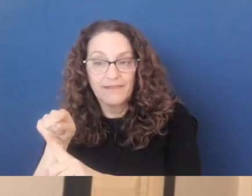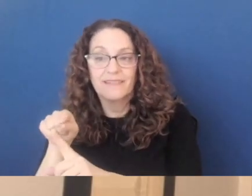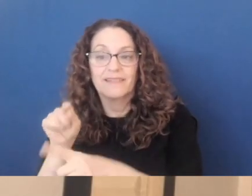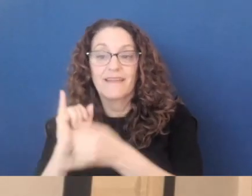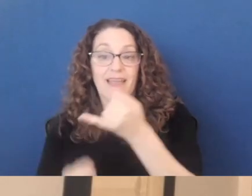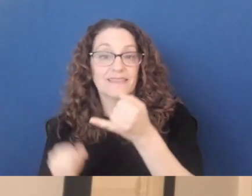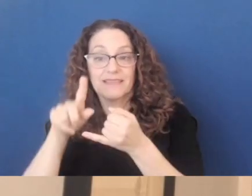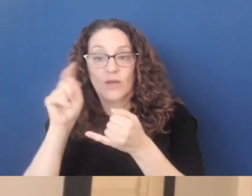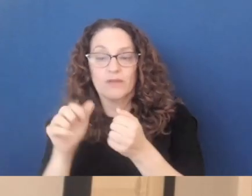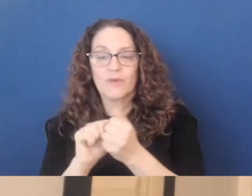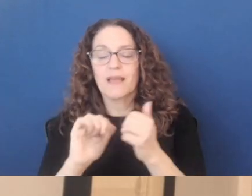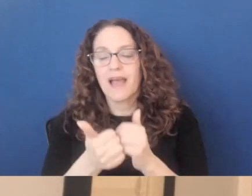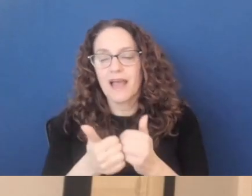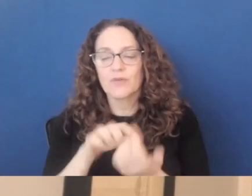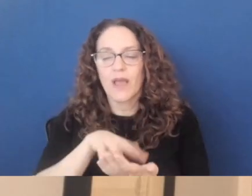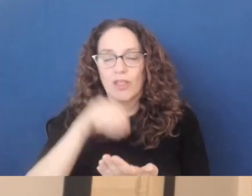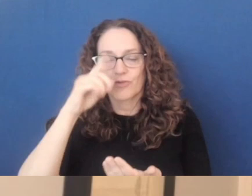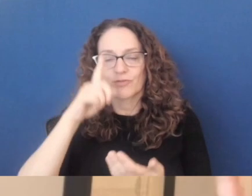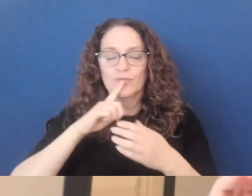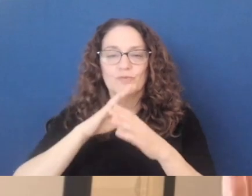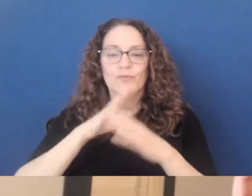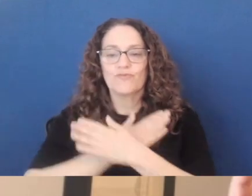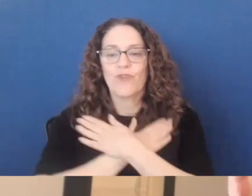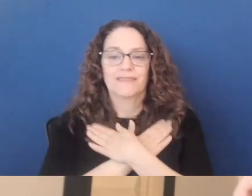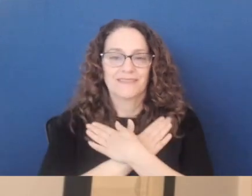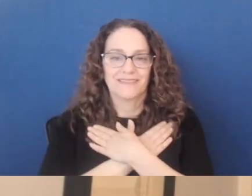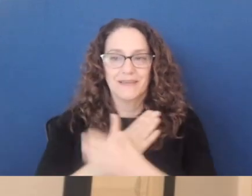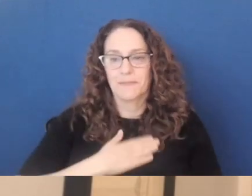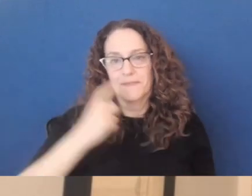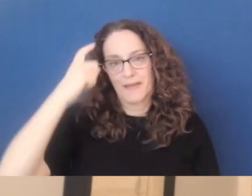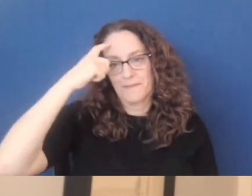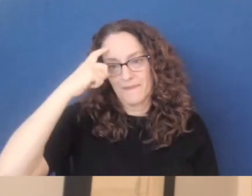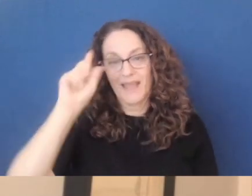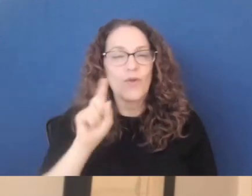her question with, how can I learn to rest my mind? Where do we find the purity of our wisdom?